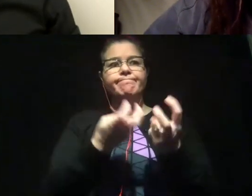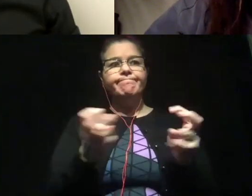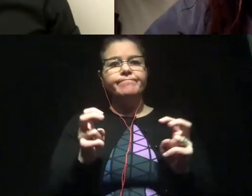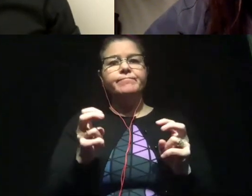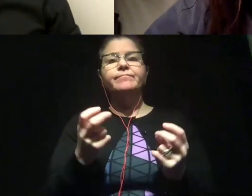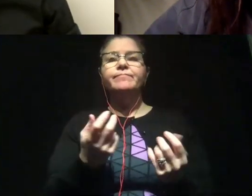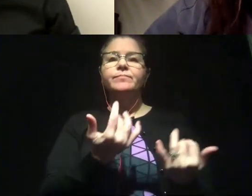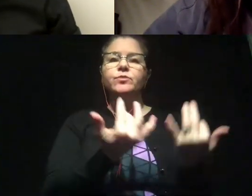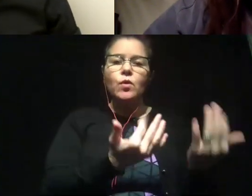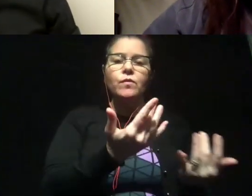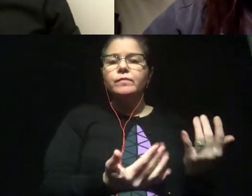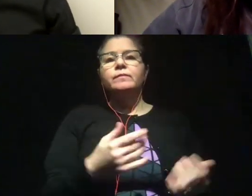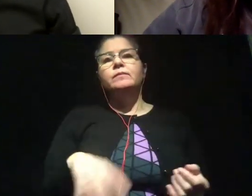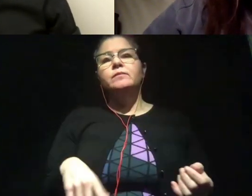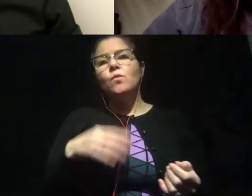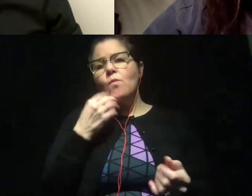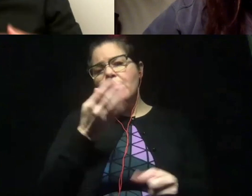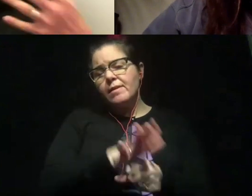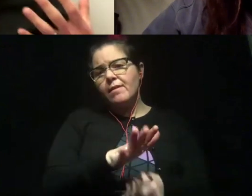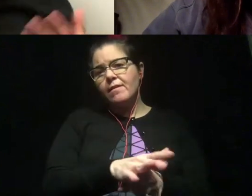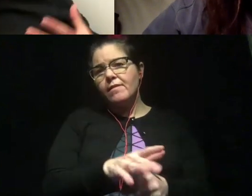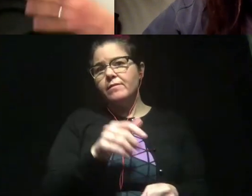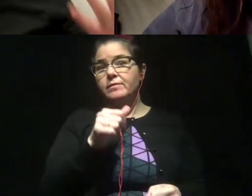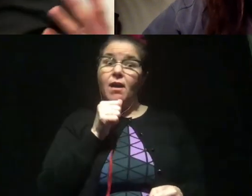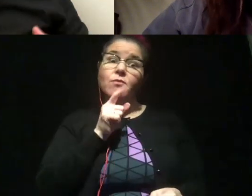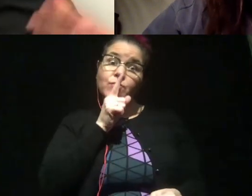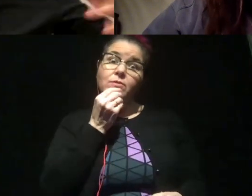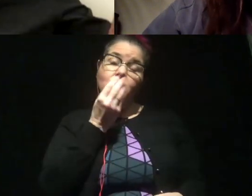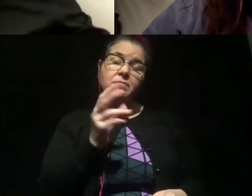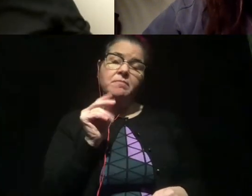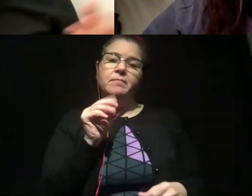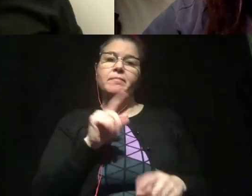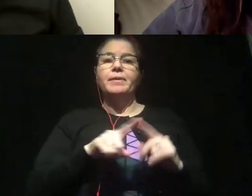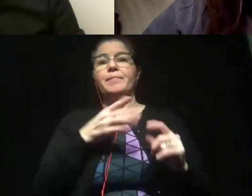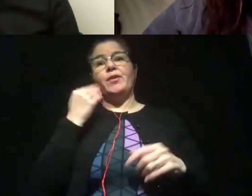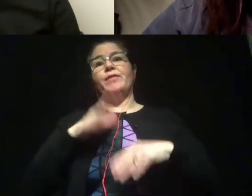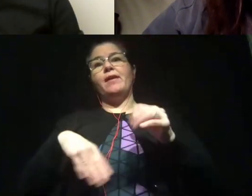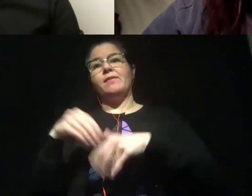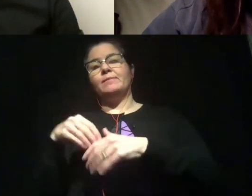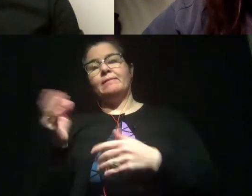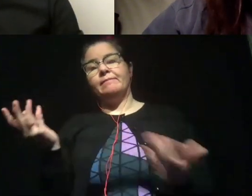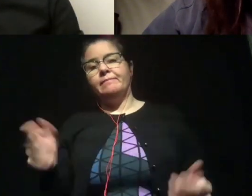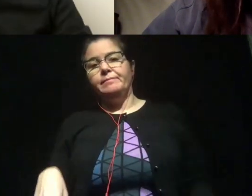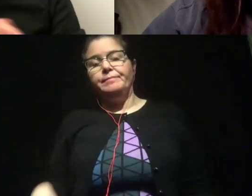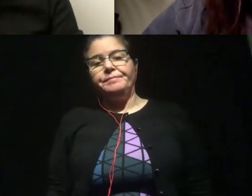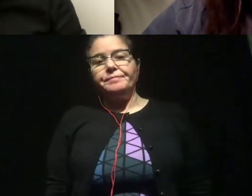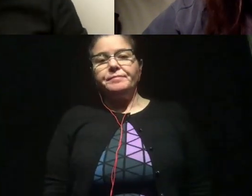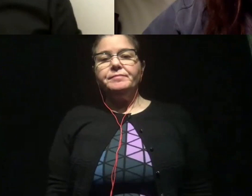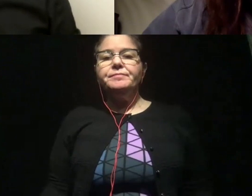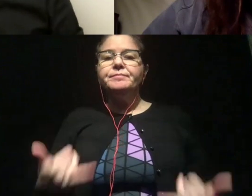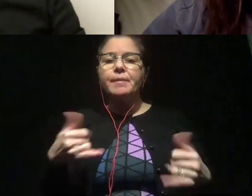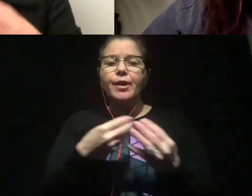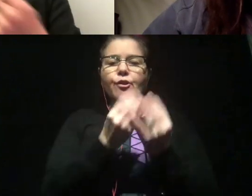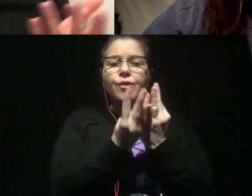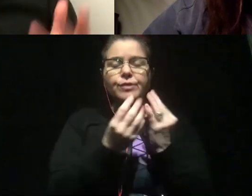stoves running, so it's warm enough in there. It's not super warm, but it's warmer than it is outside. And we'll play cards,